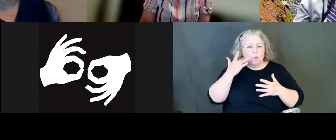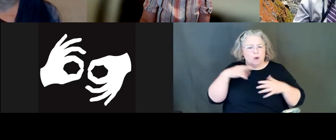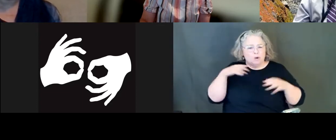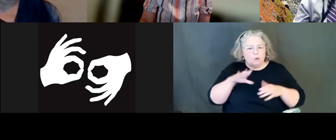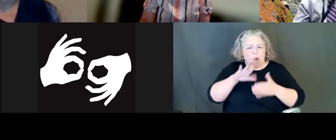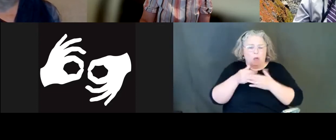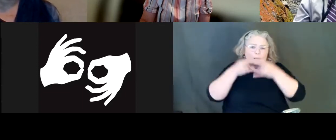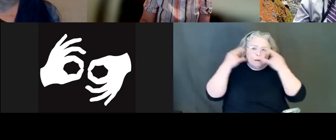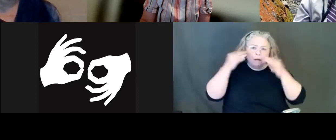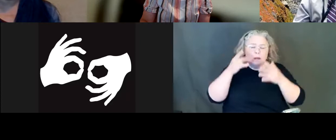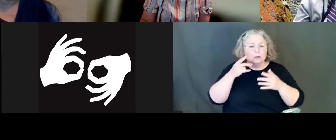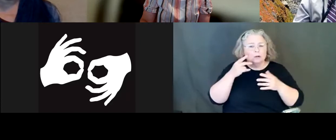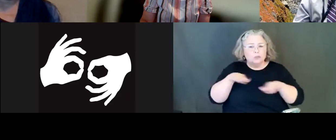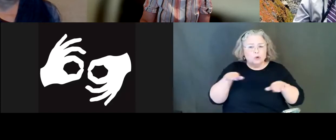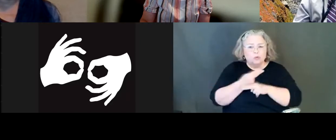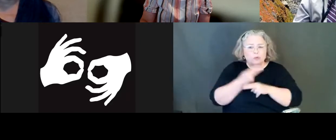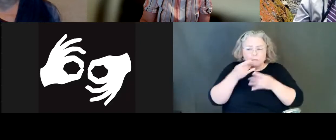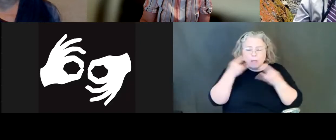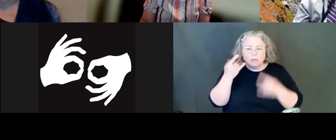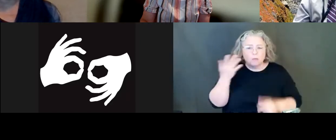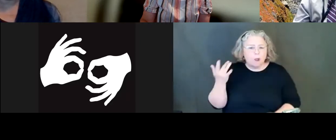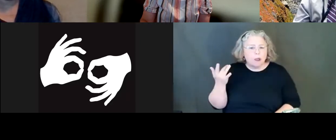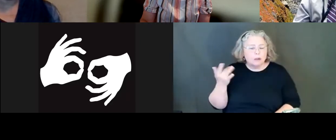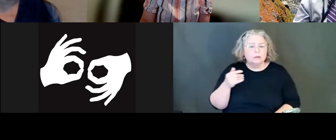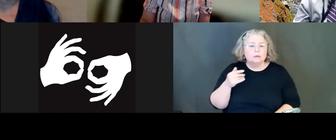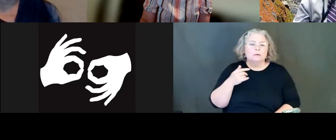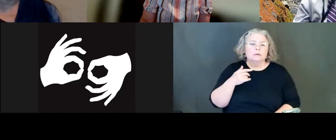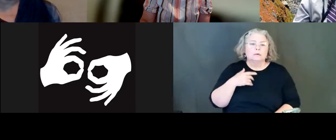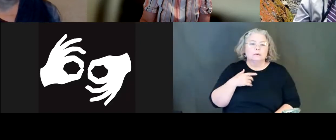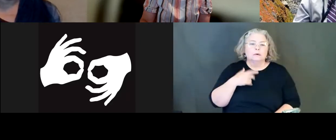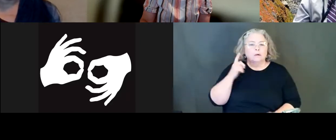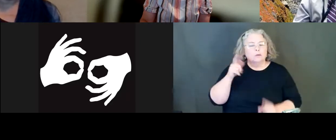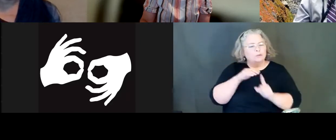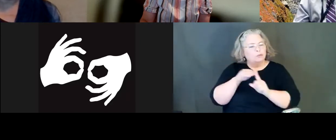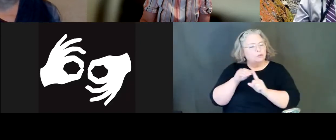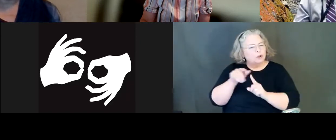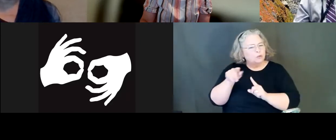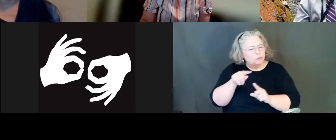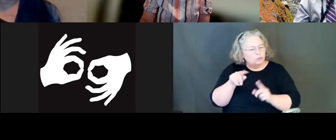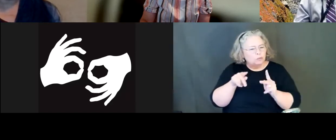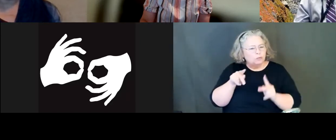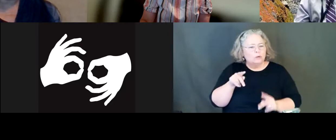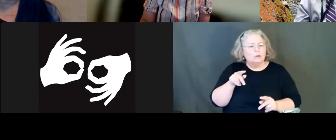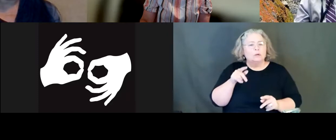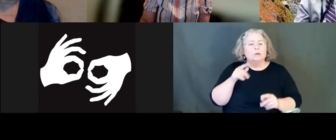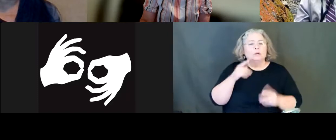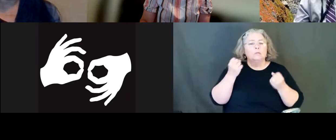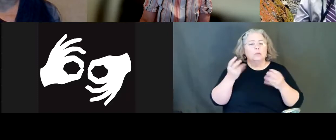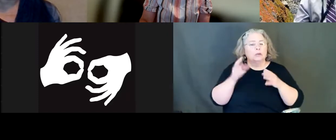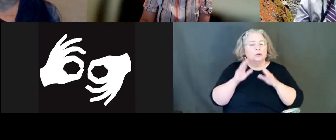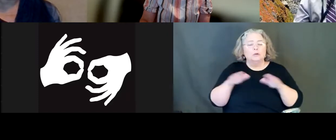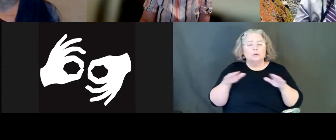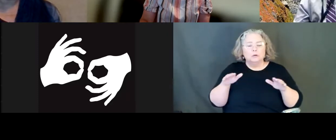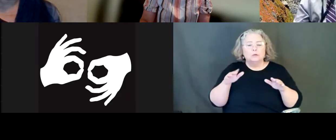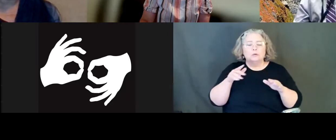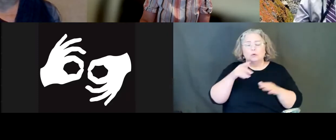children use masks? And I want to remind people that one, a lot of the children,